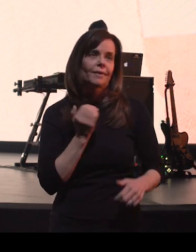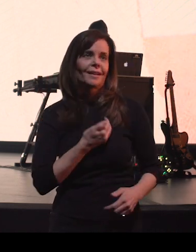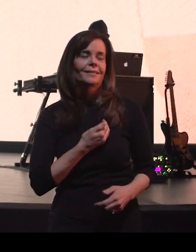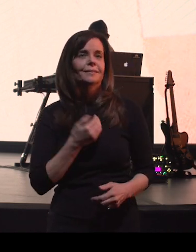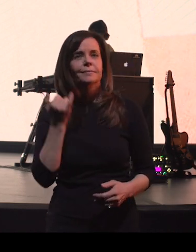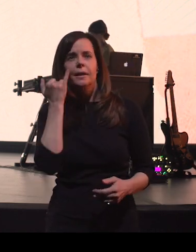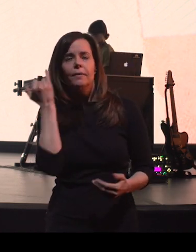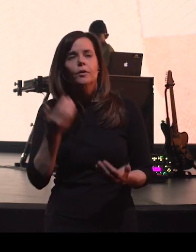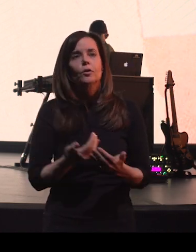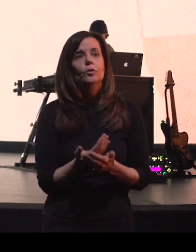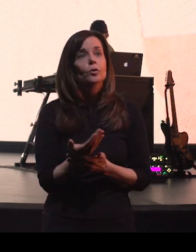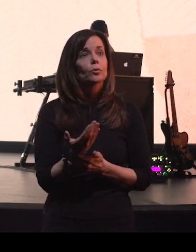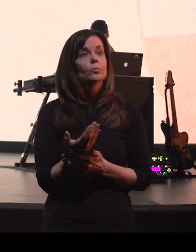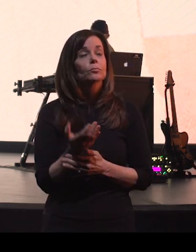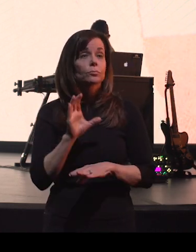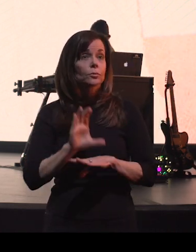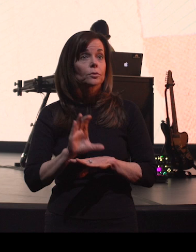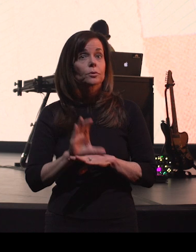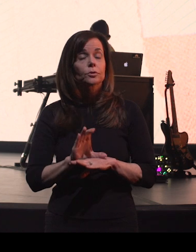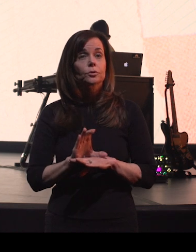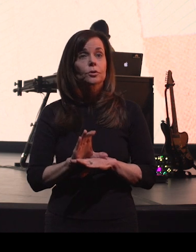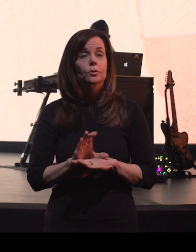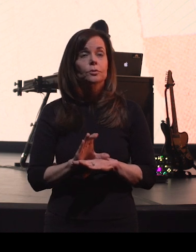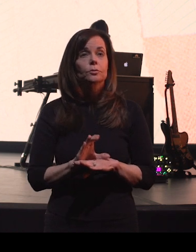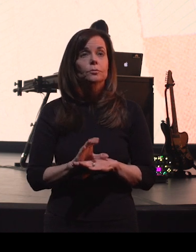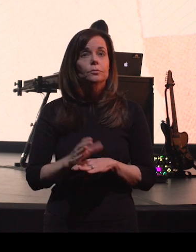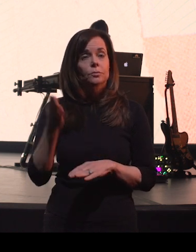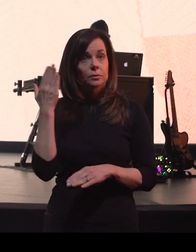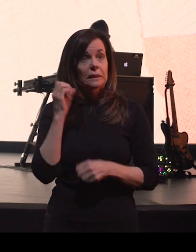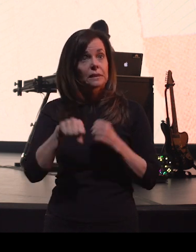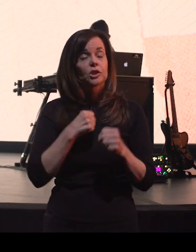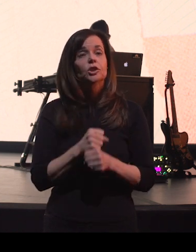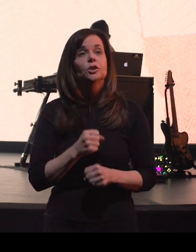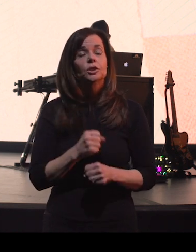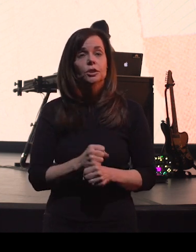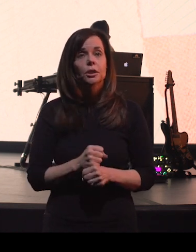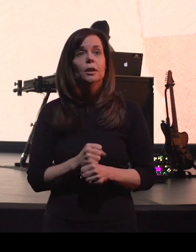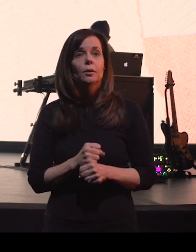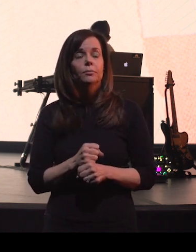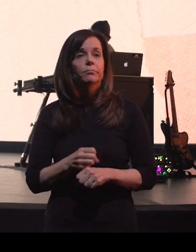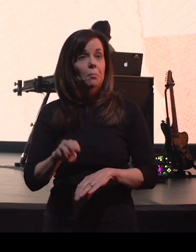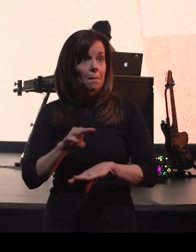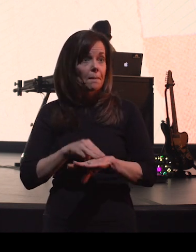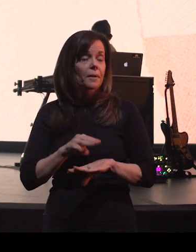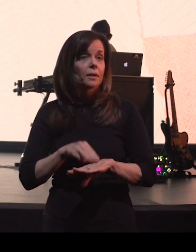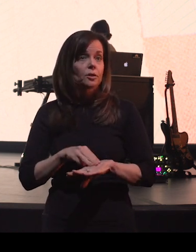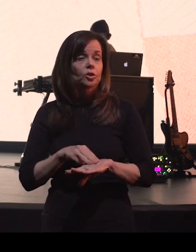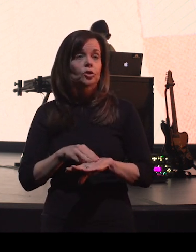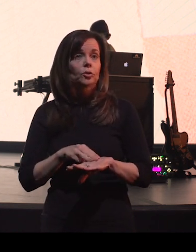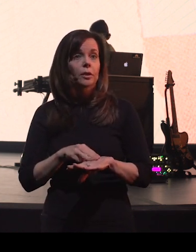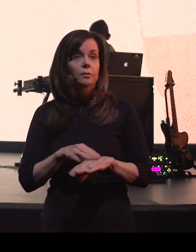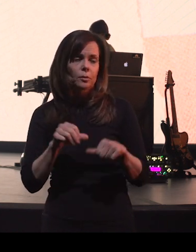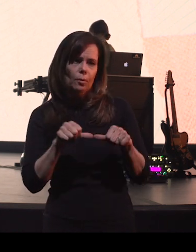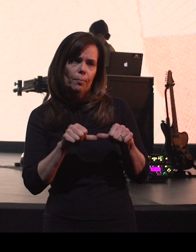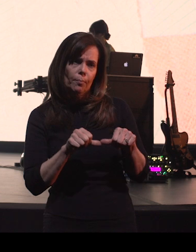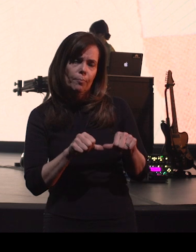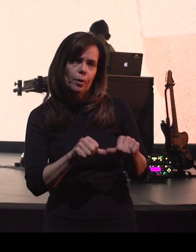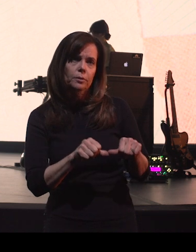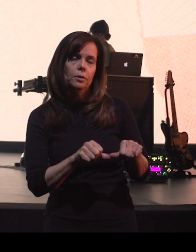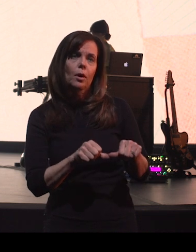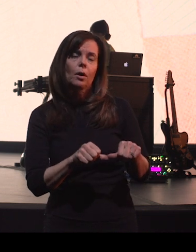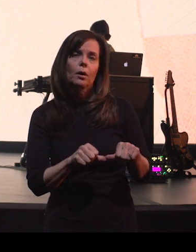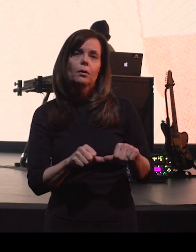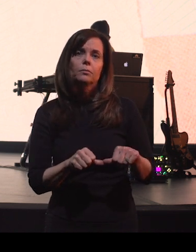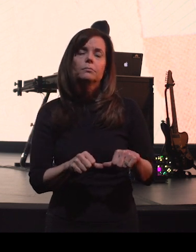in this past December, we did a campaign. It's called the Press On Campaign. Our church was really just hoping